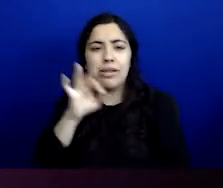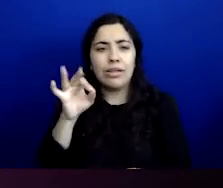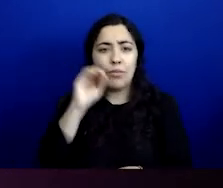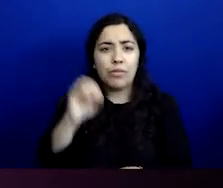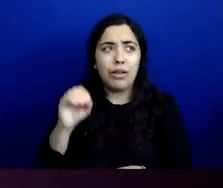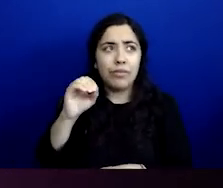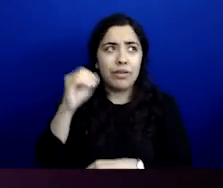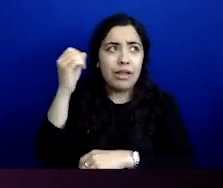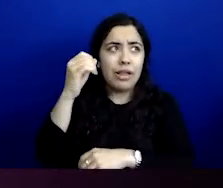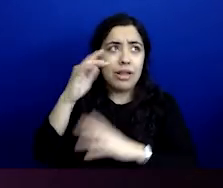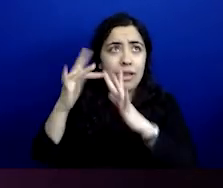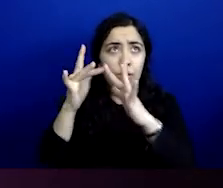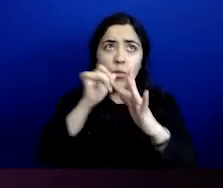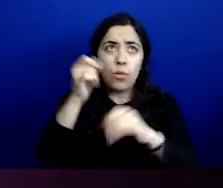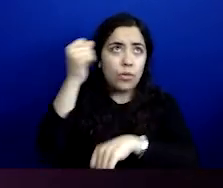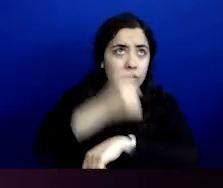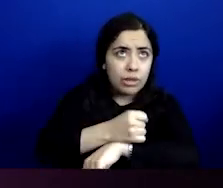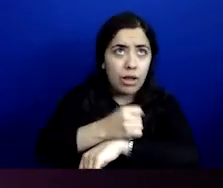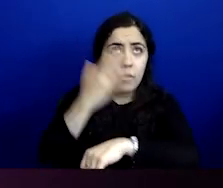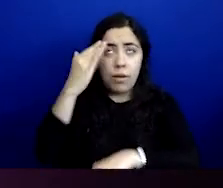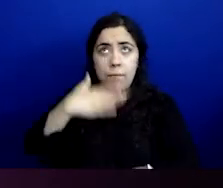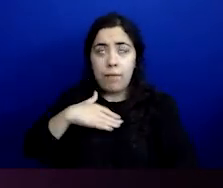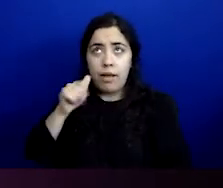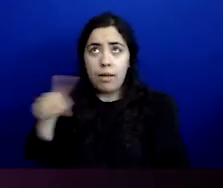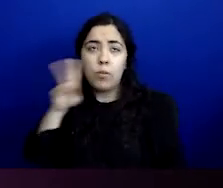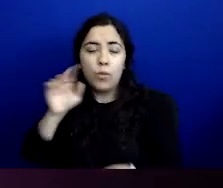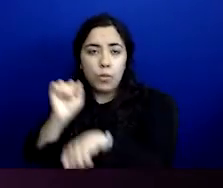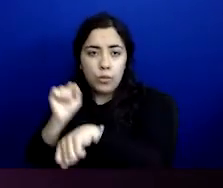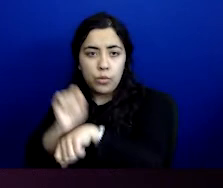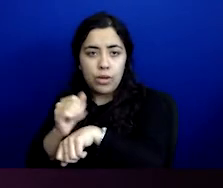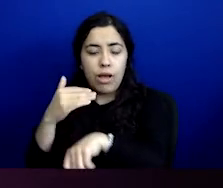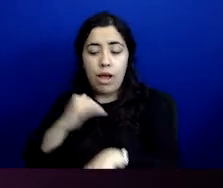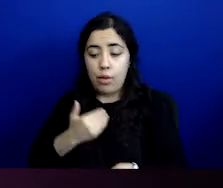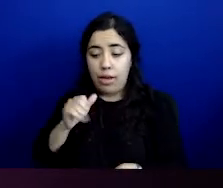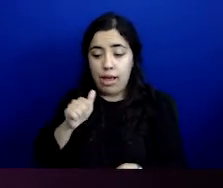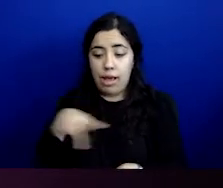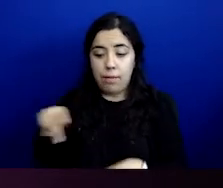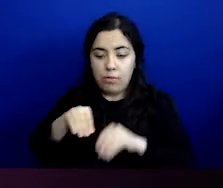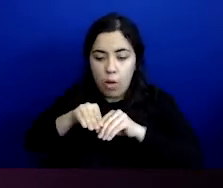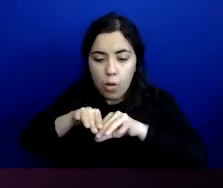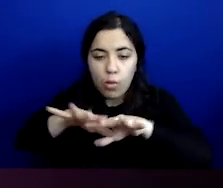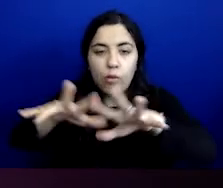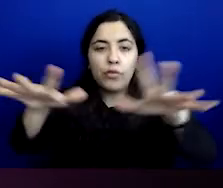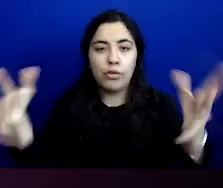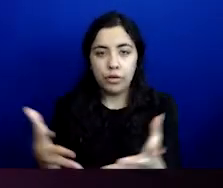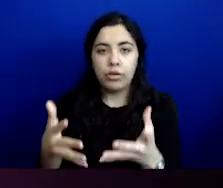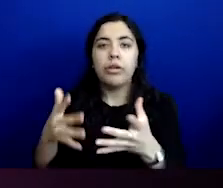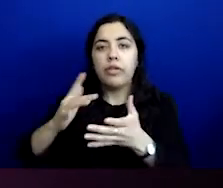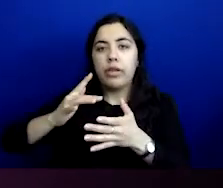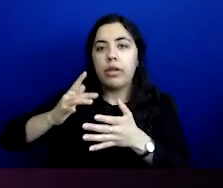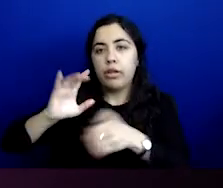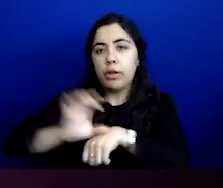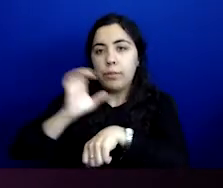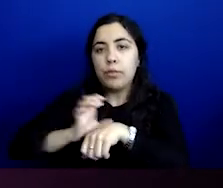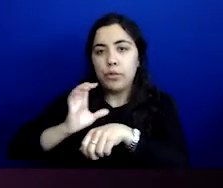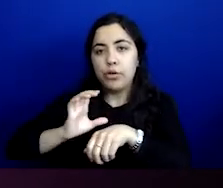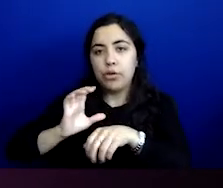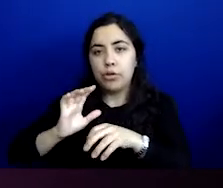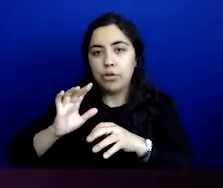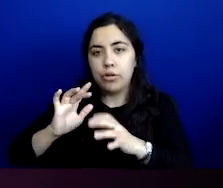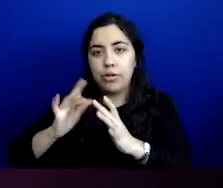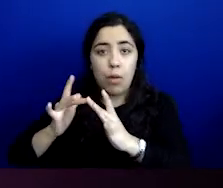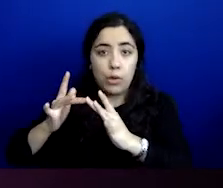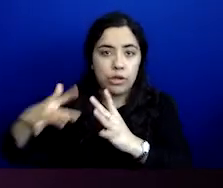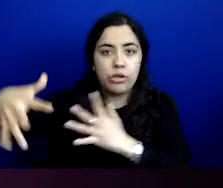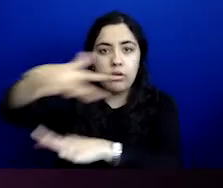endpoint is still going to work because we now have our application distributed across this entire network of computers. Gaming is something